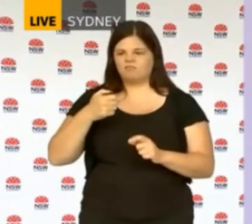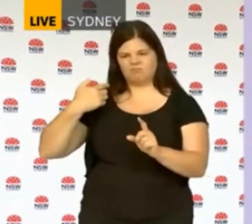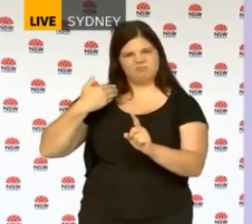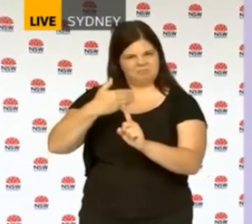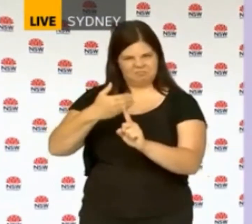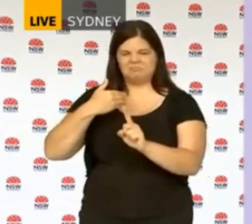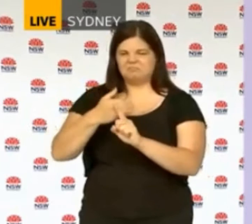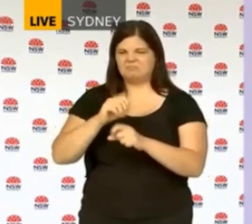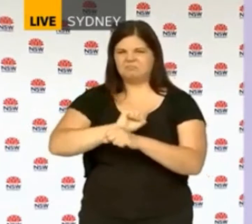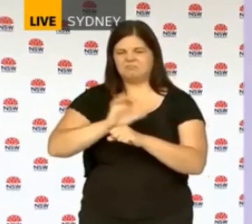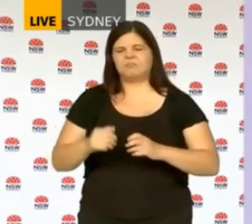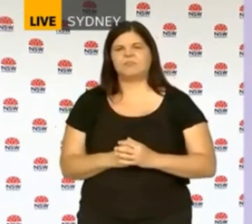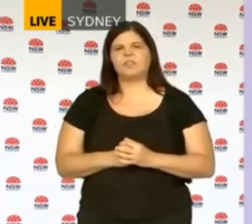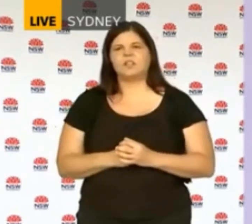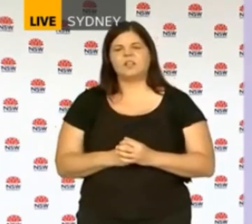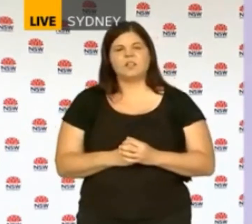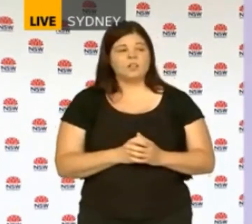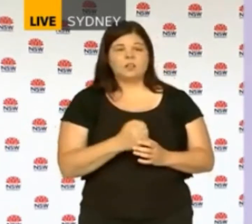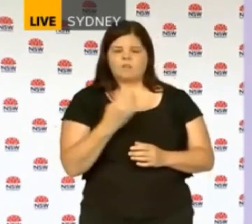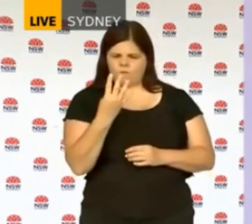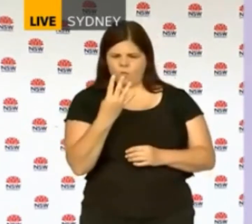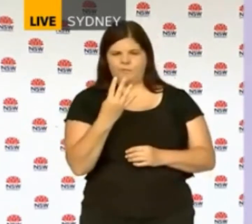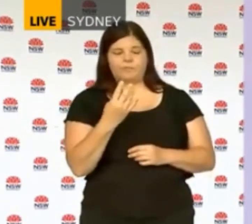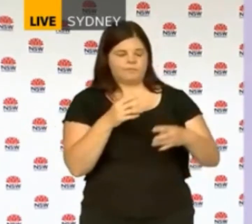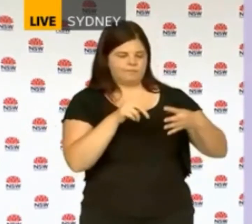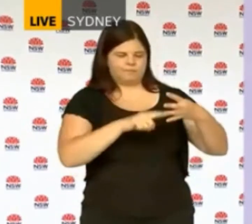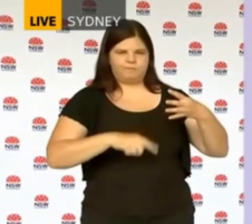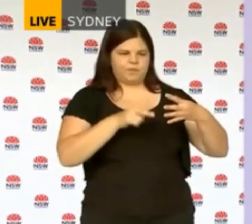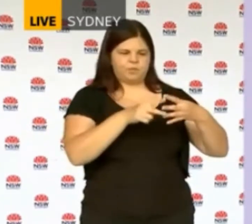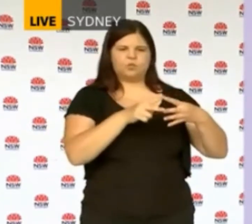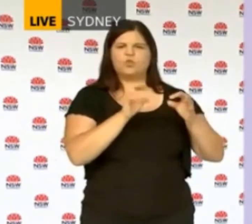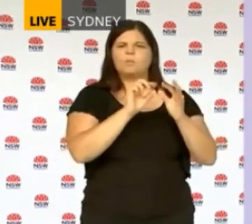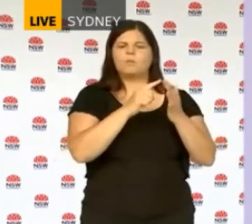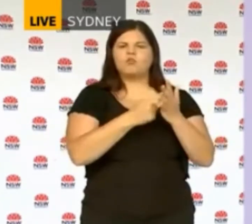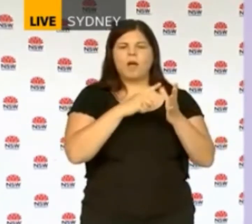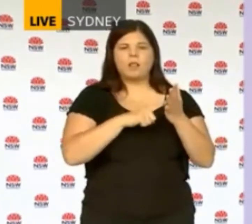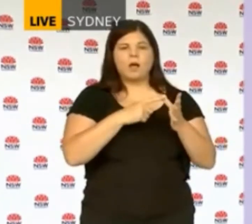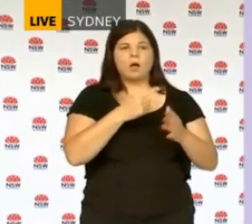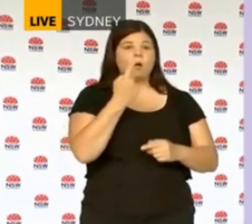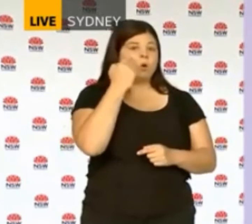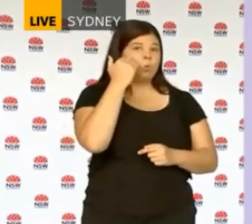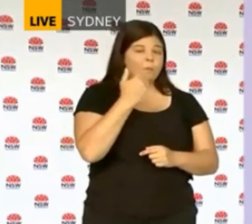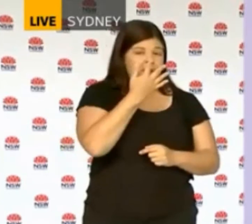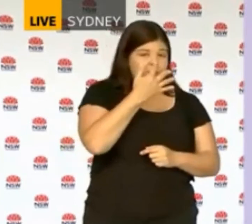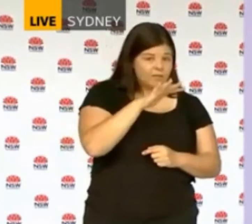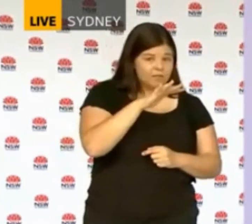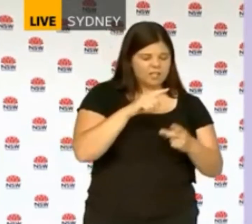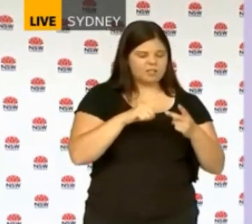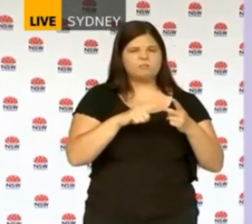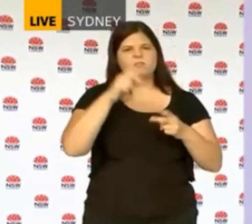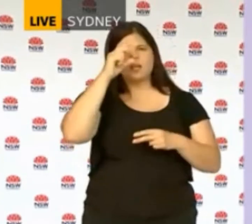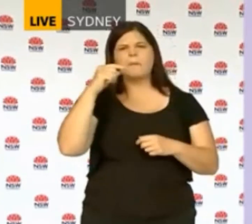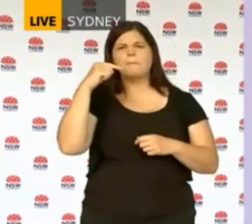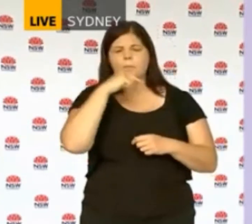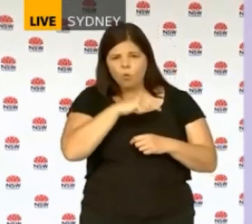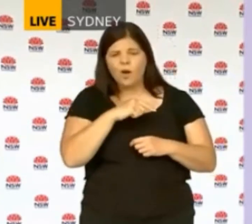we had 2 cases linked to the Barilaro cluster, a woman in her 50s and a teenage boy, both household contacts of